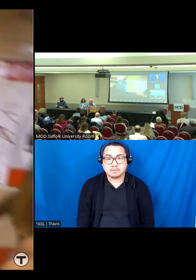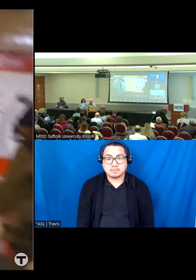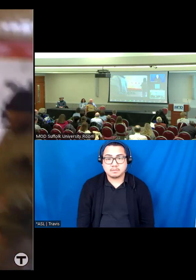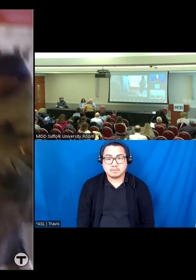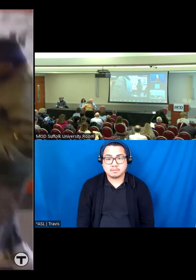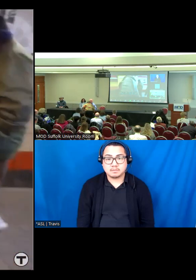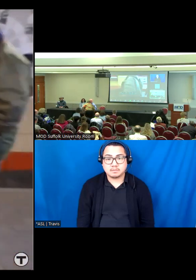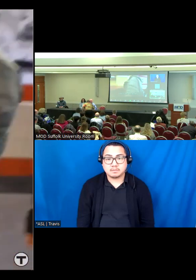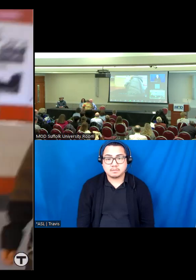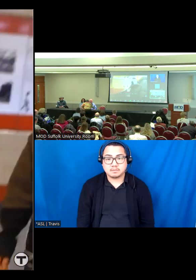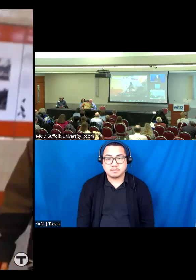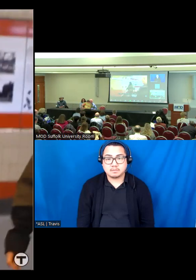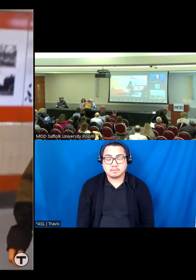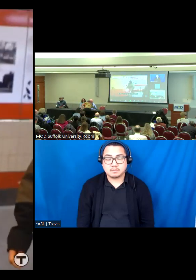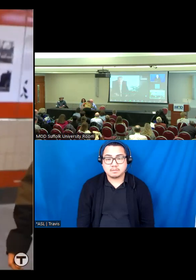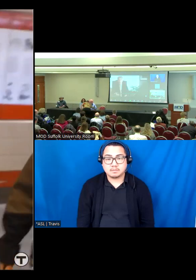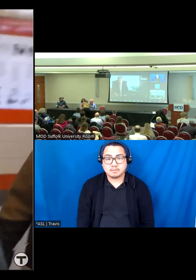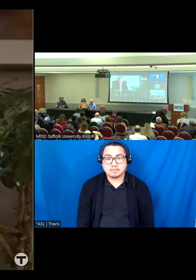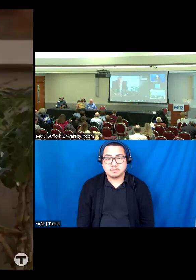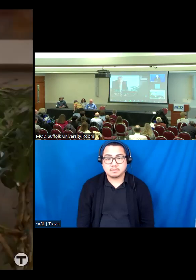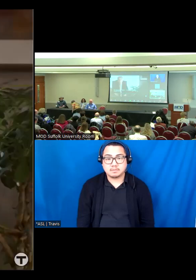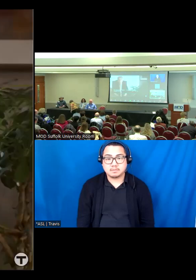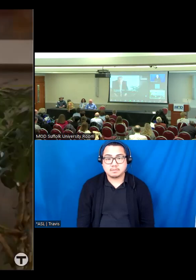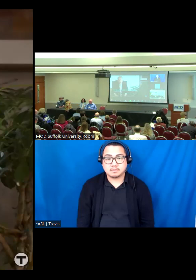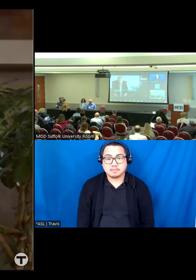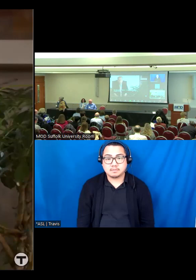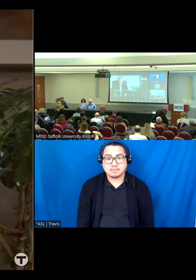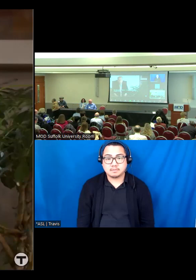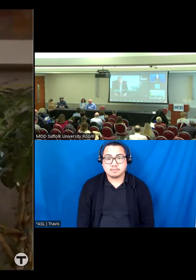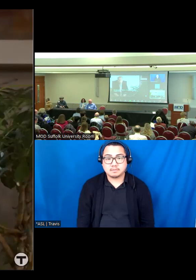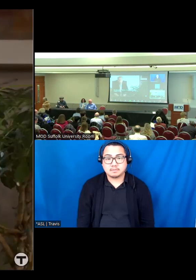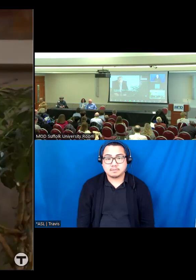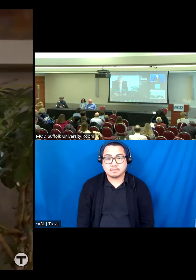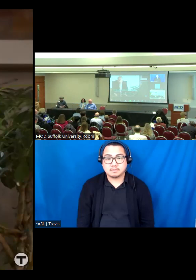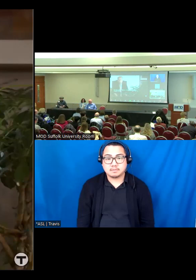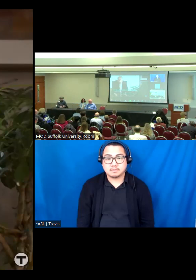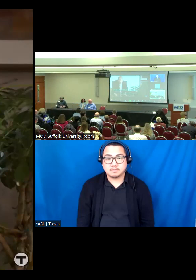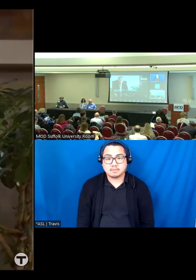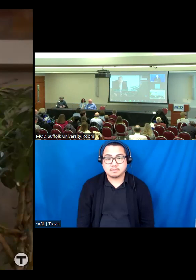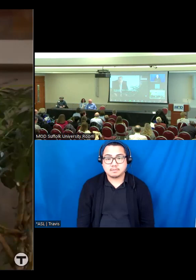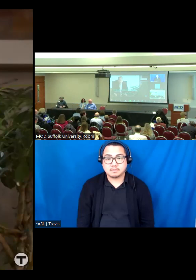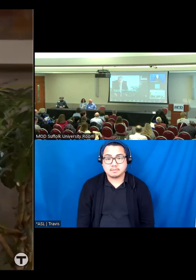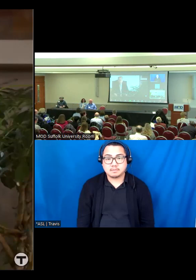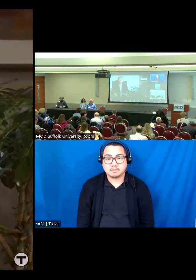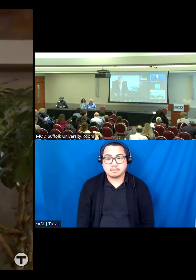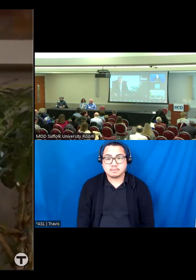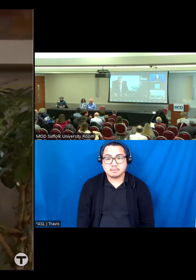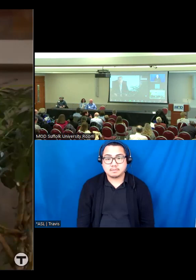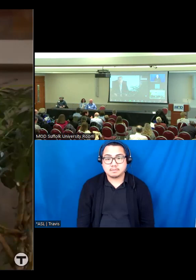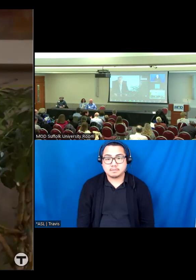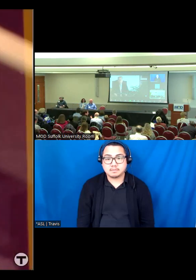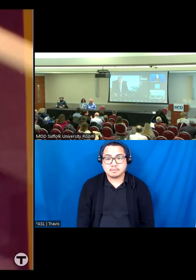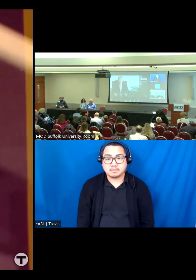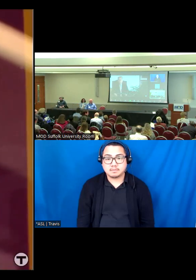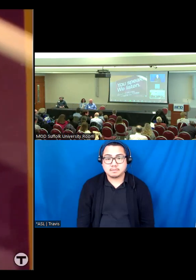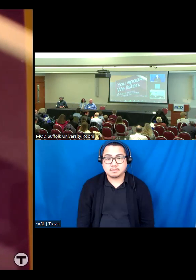a disability to have to navigate the MBTA. And I think that was true probably of most T employees and